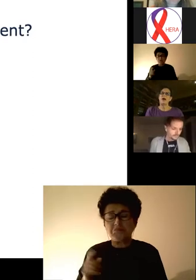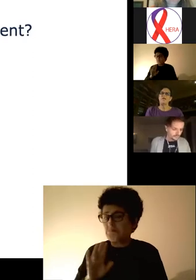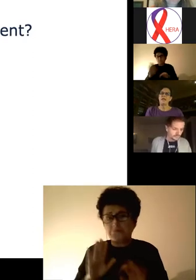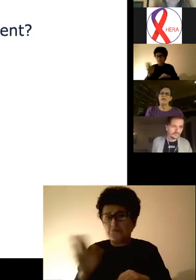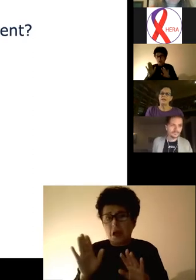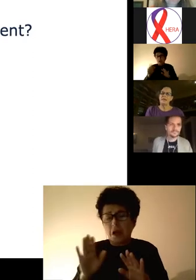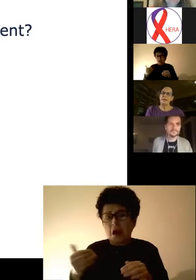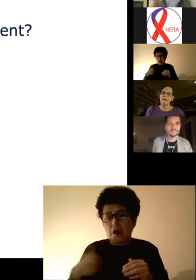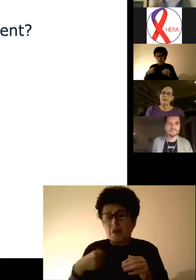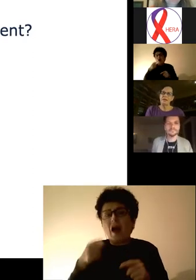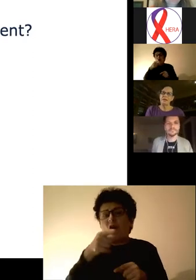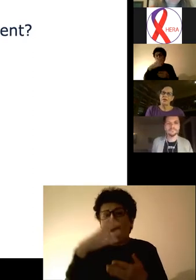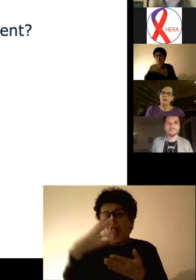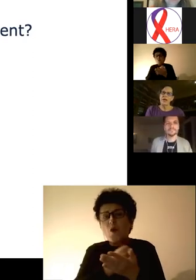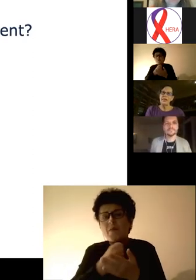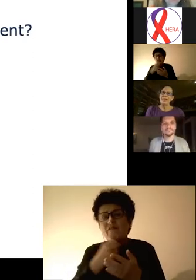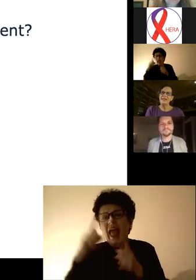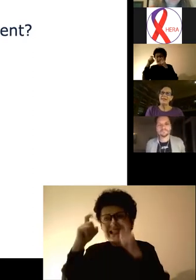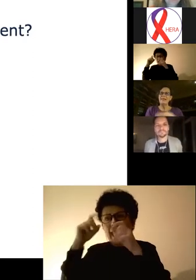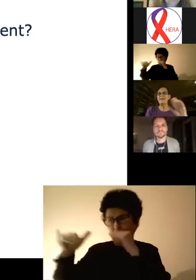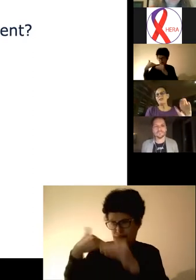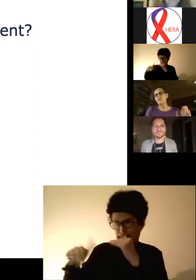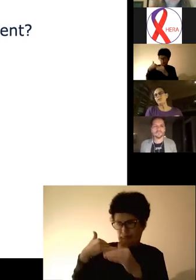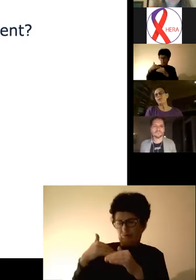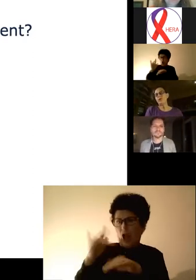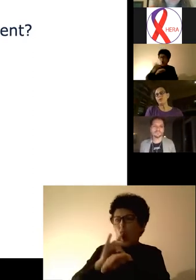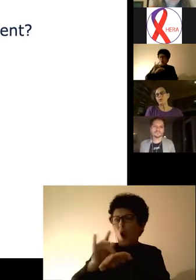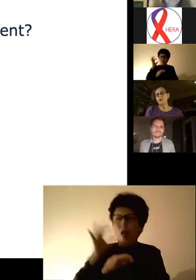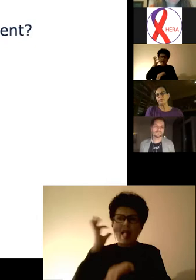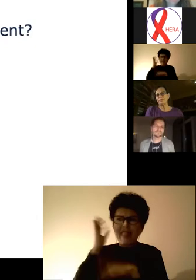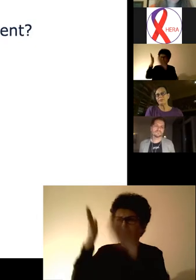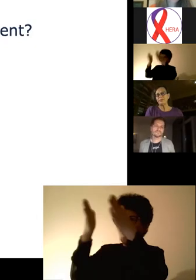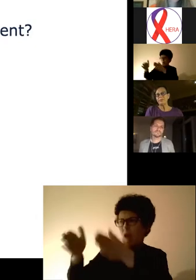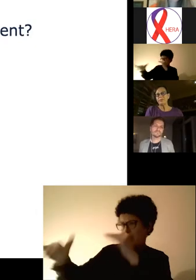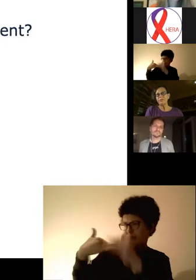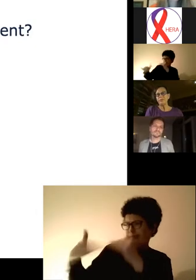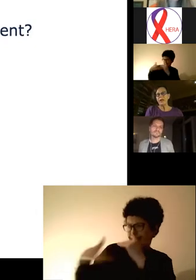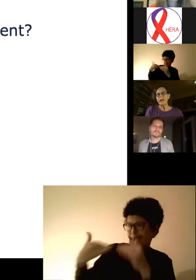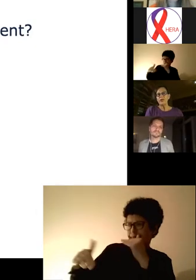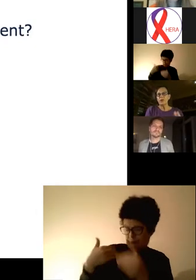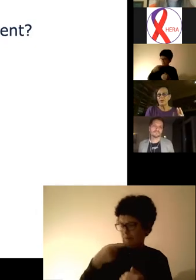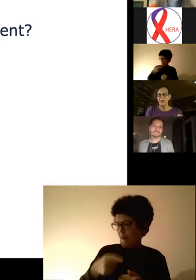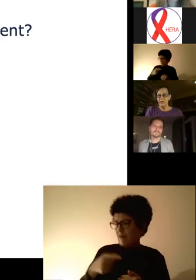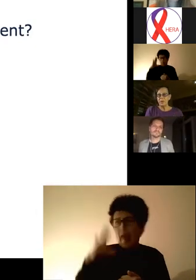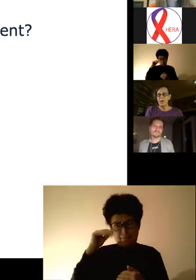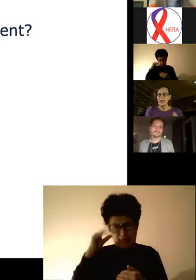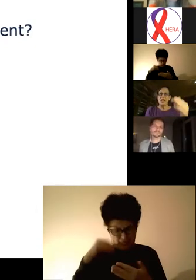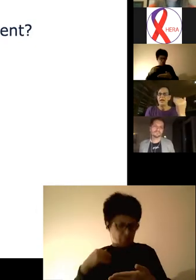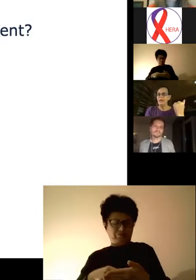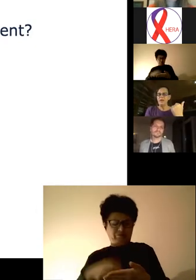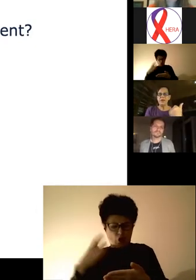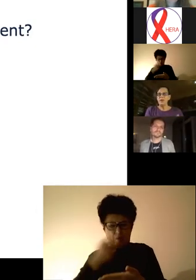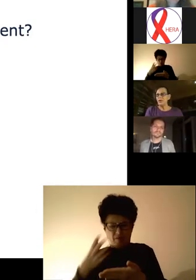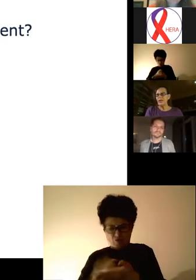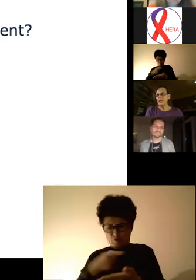of a naked girl, and she sends it through to the whole school. So also this one,